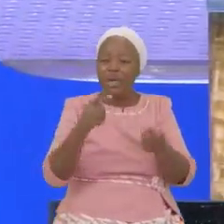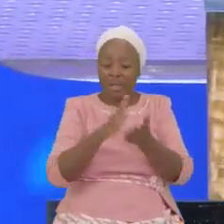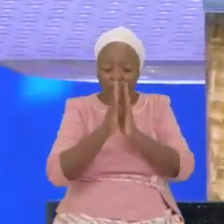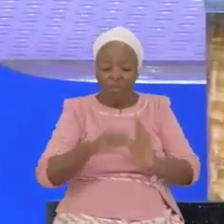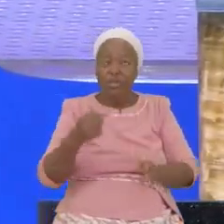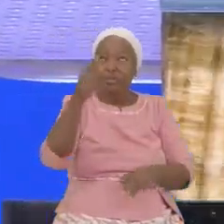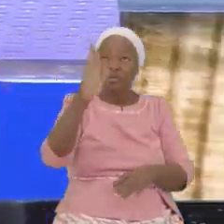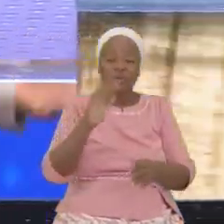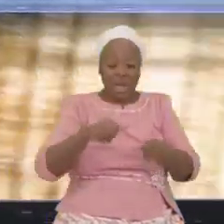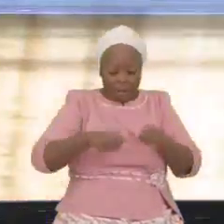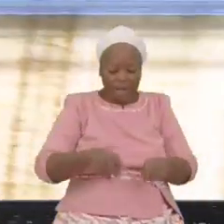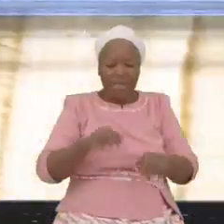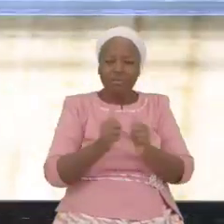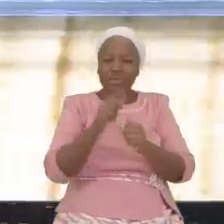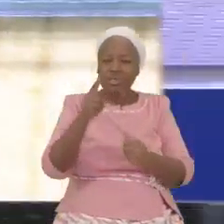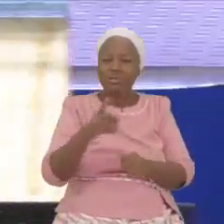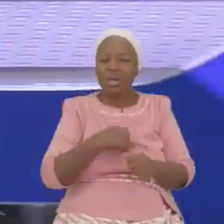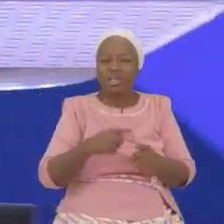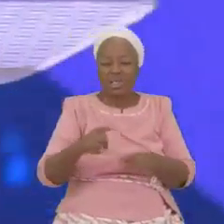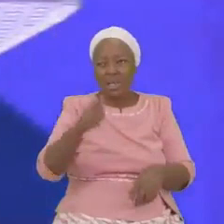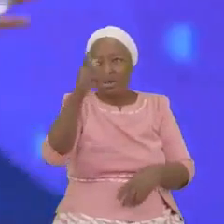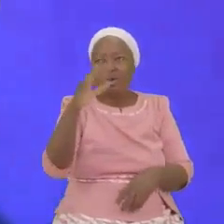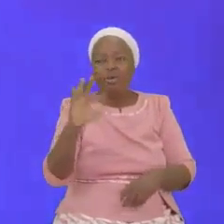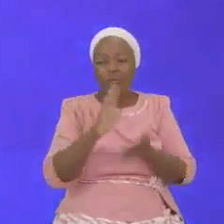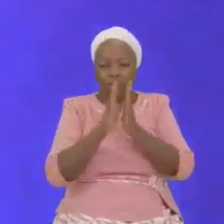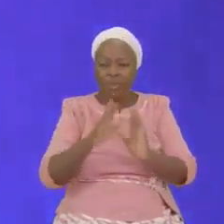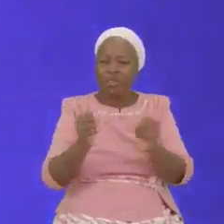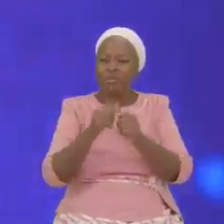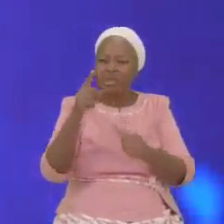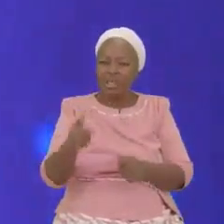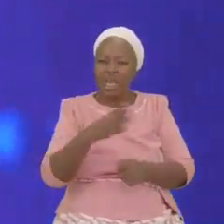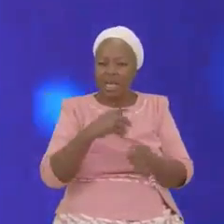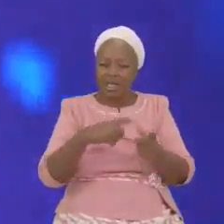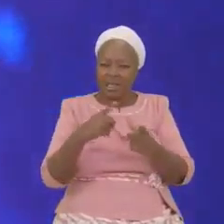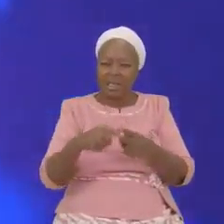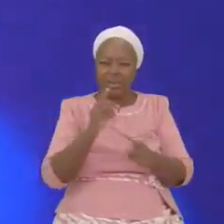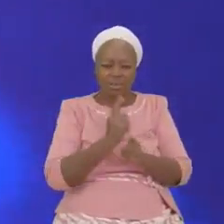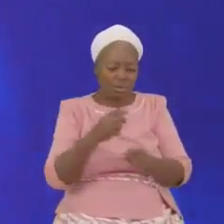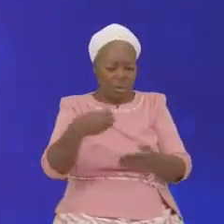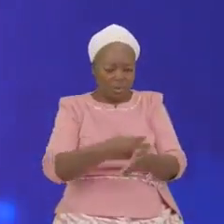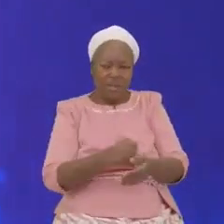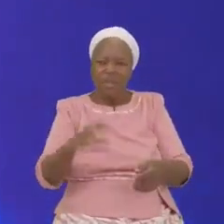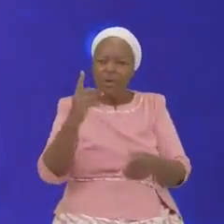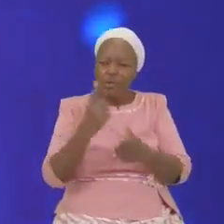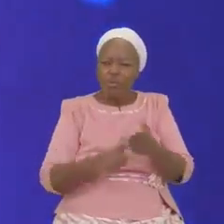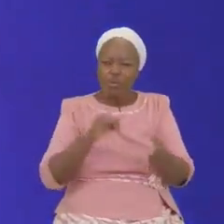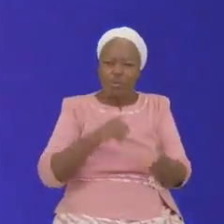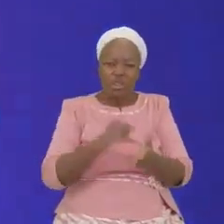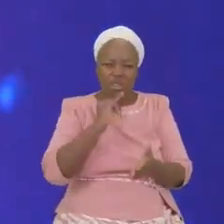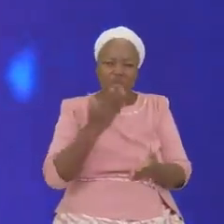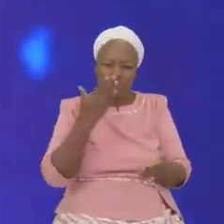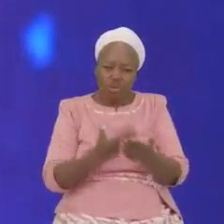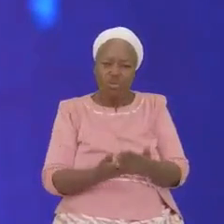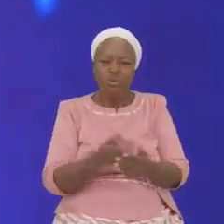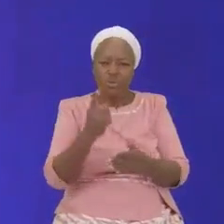God abiding with you, and the God of peace with you, and you're only observing what is righteous